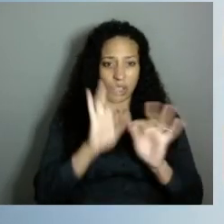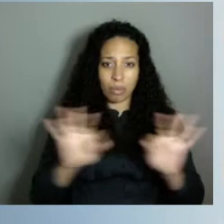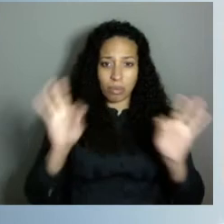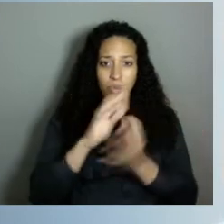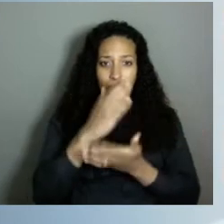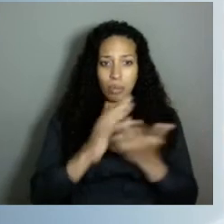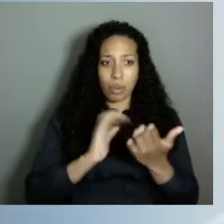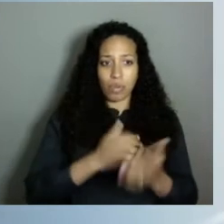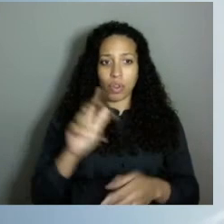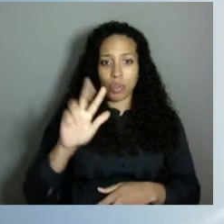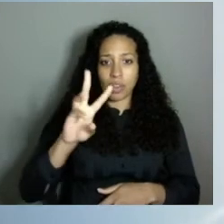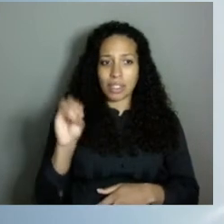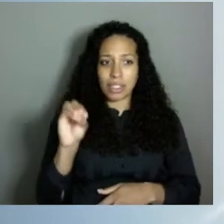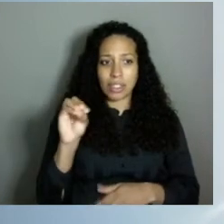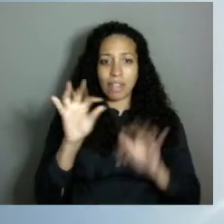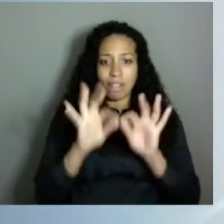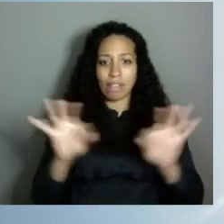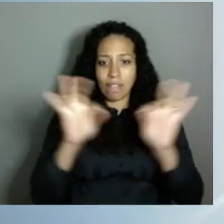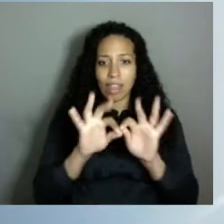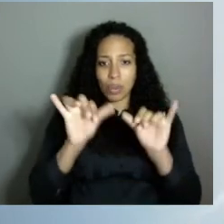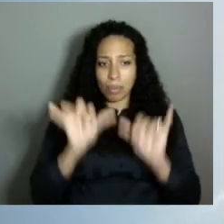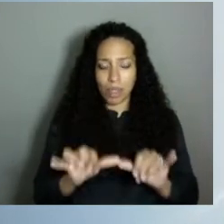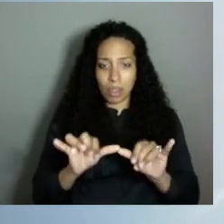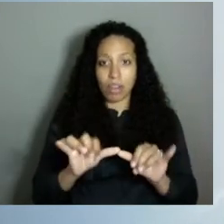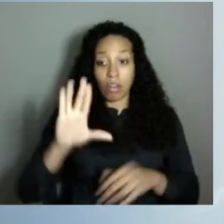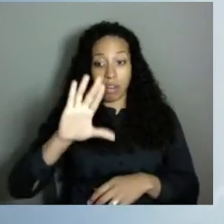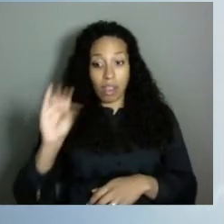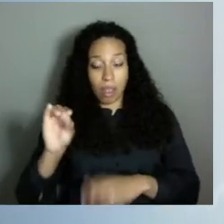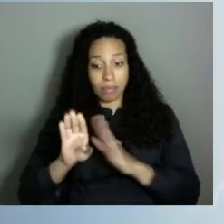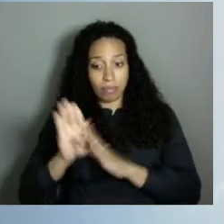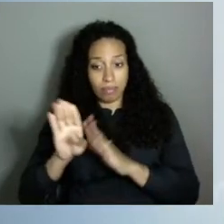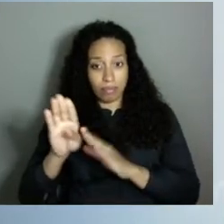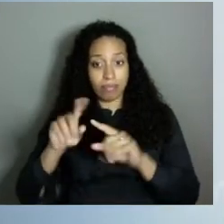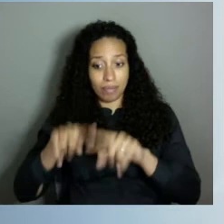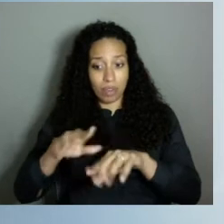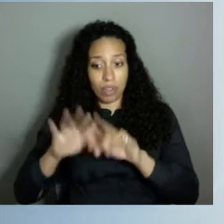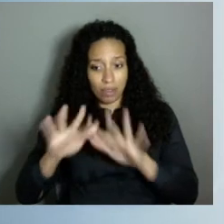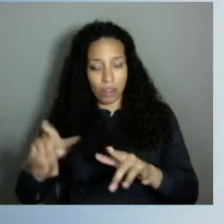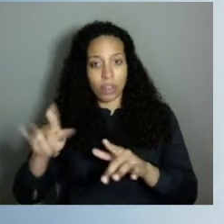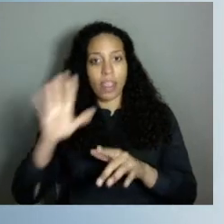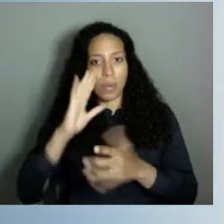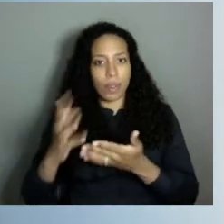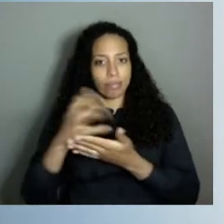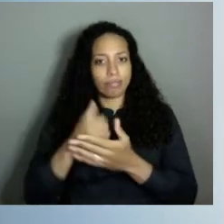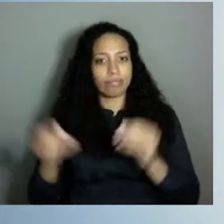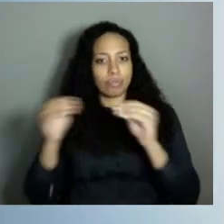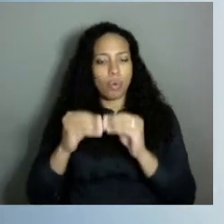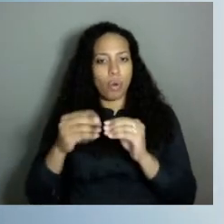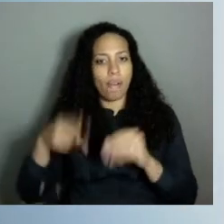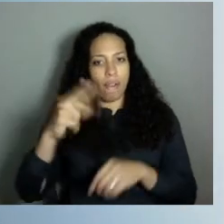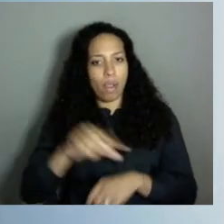value meter. Companies build on diversity, generate higher quality ideas. They realize greater speed